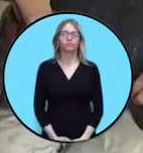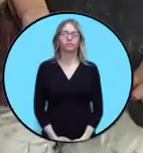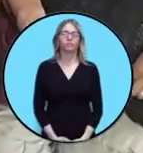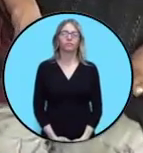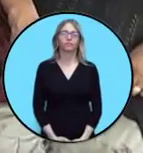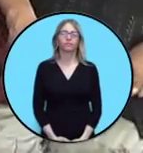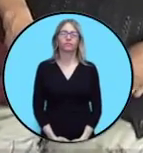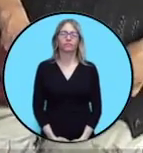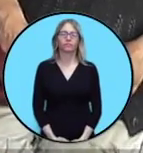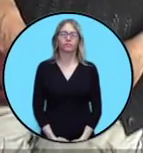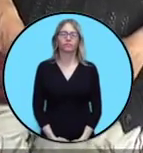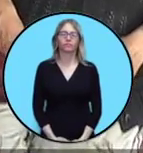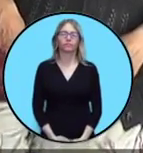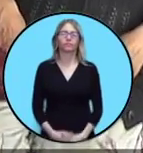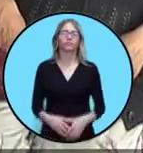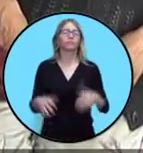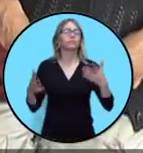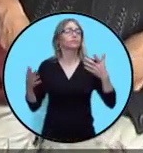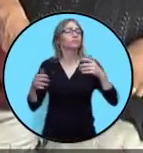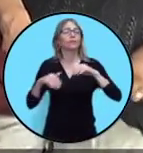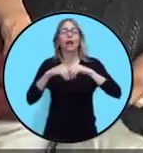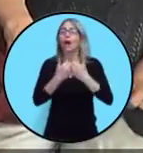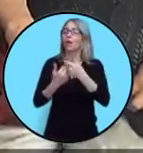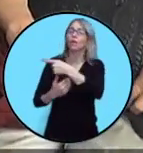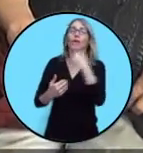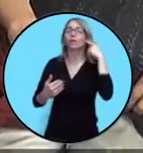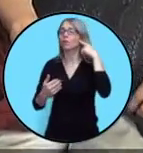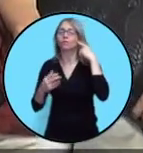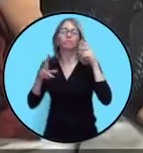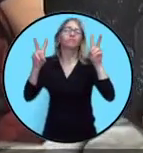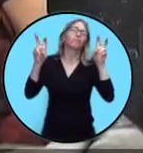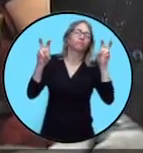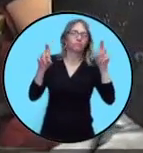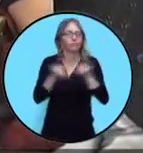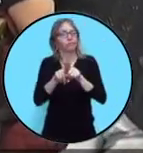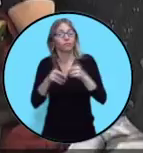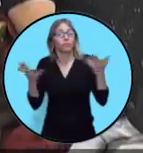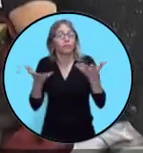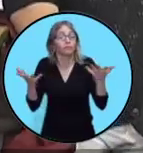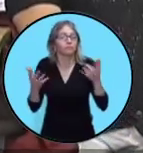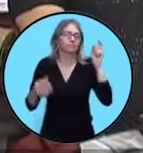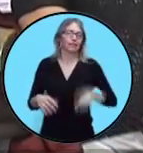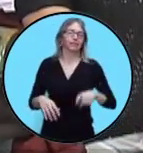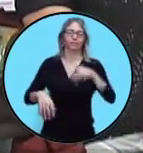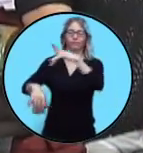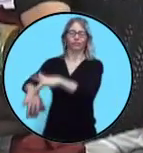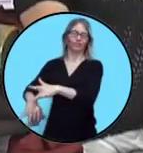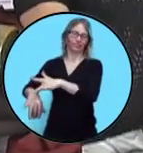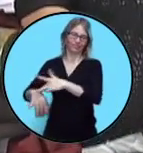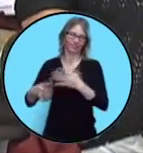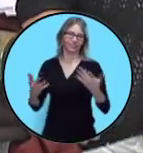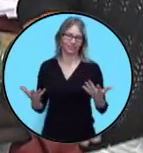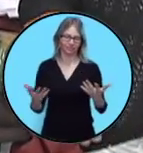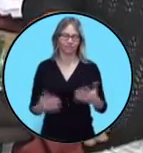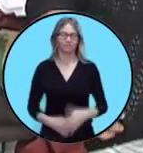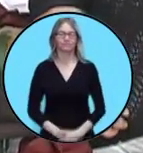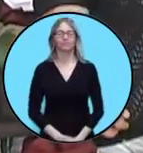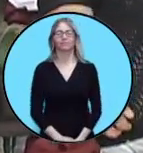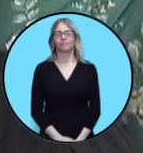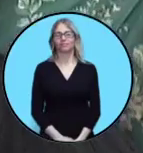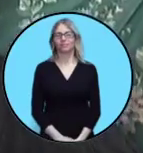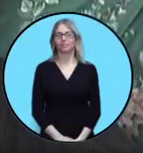And the only time she would seem to hear was only when they touched her. When they touched her like that.